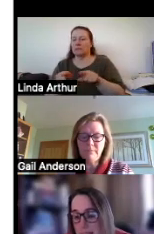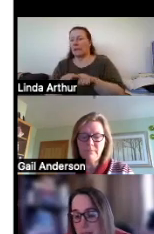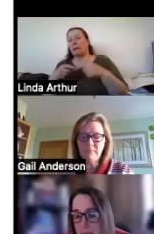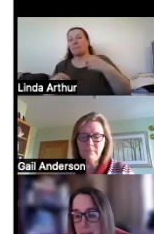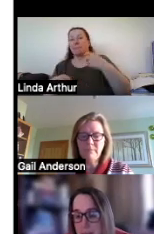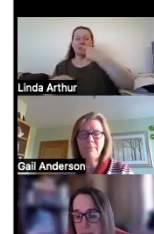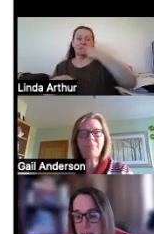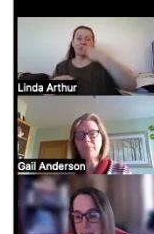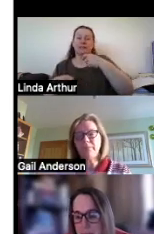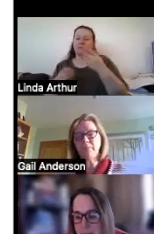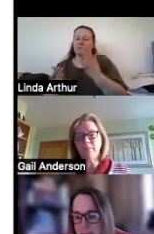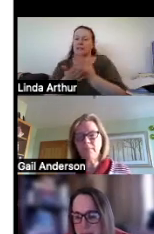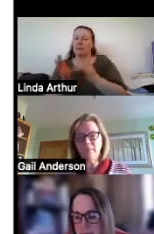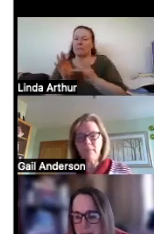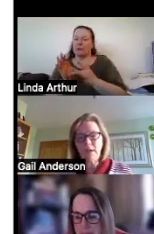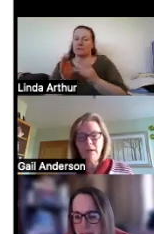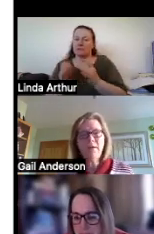Next slide, please.